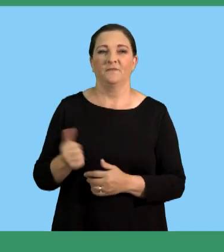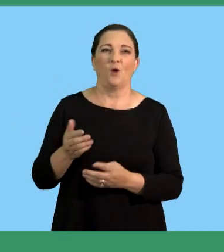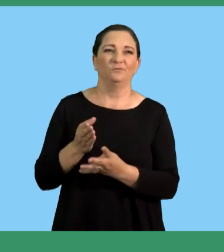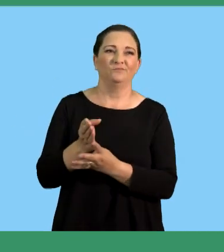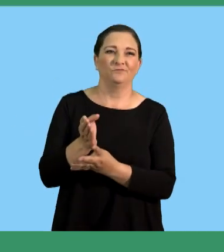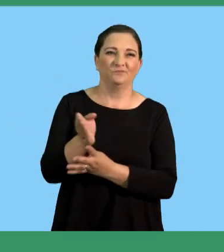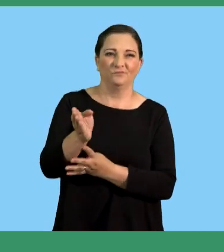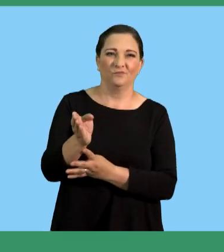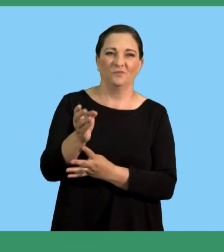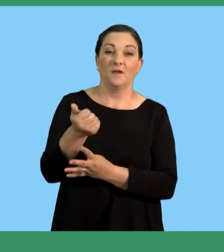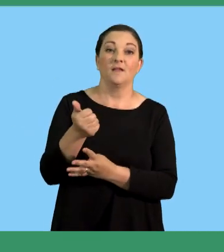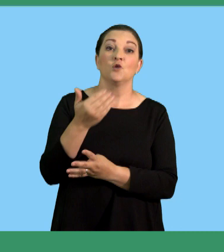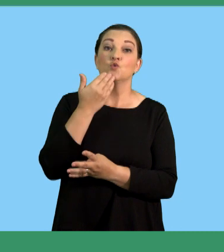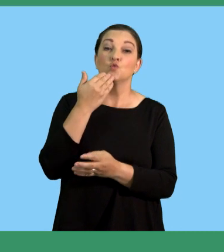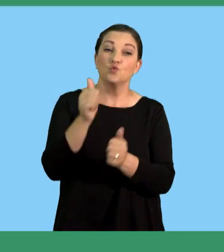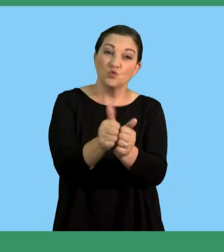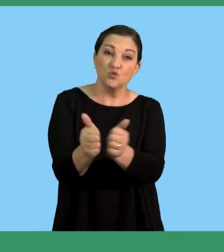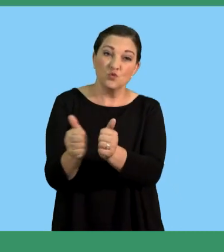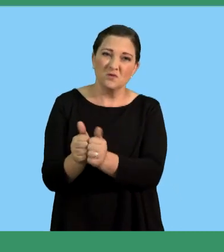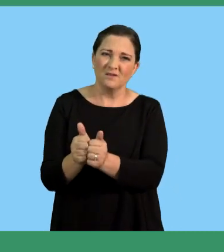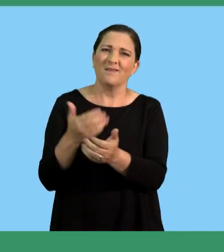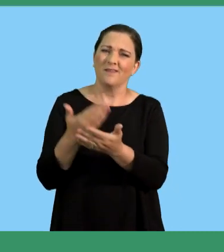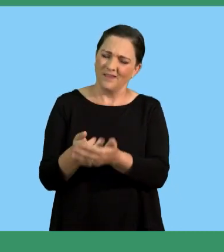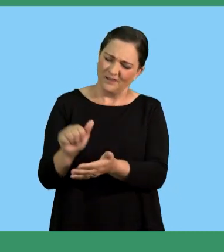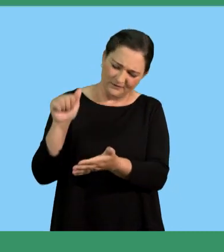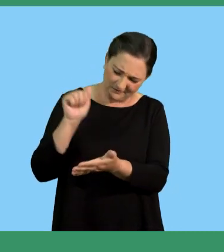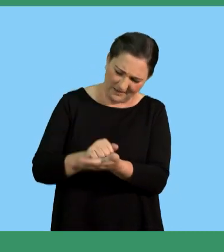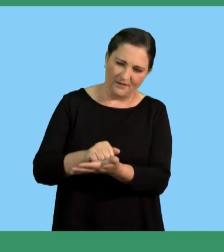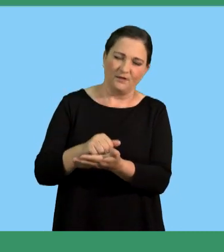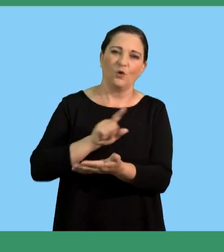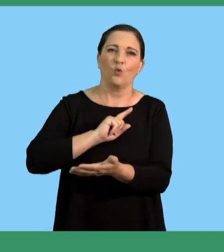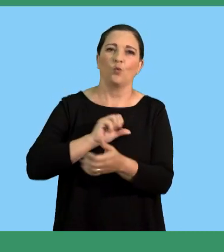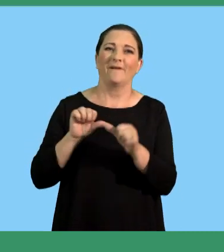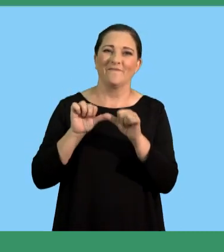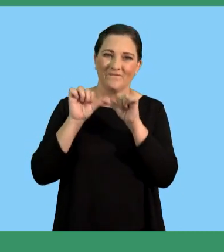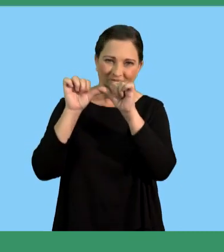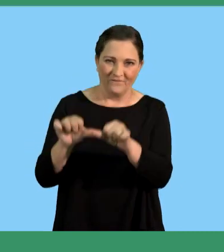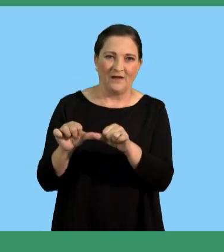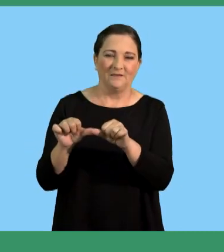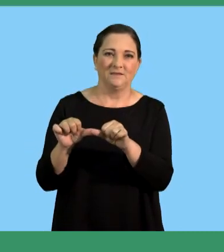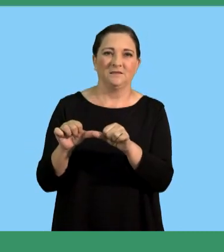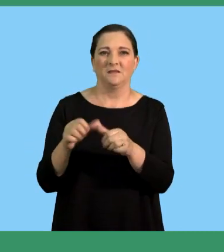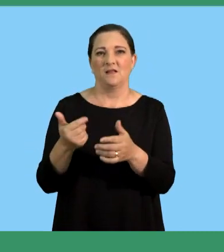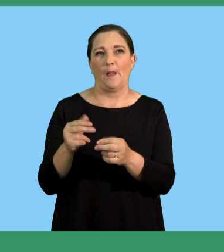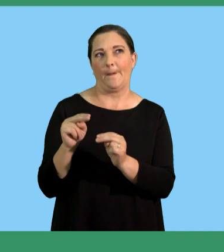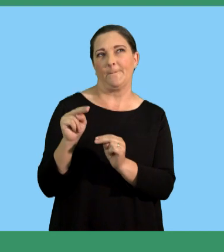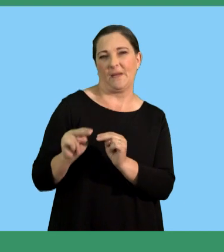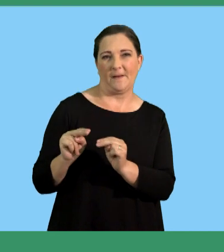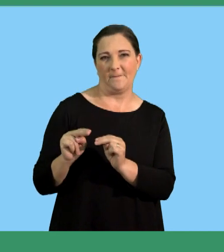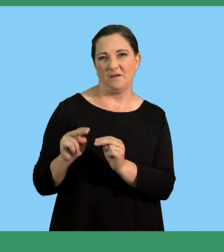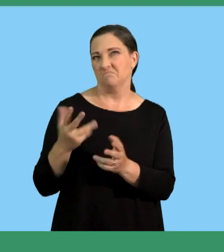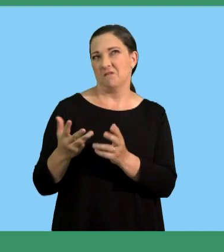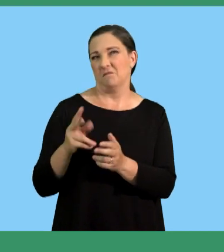mean by that? Shareholders here are guaranteed their minimum fixed dividends. That is one thing. So if the minimum